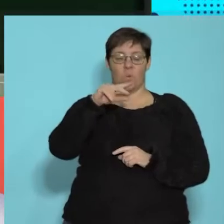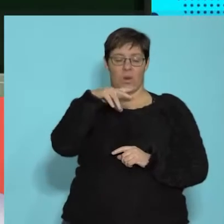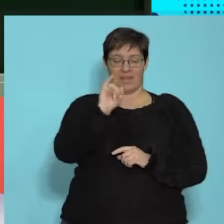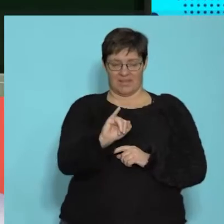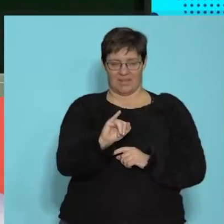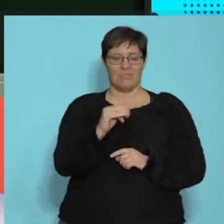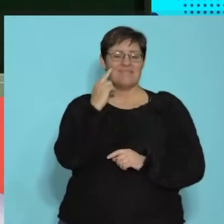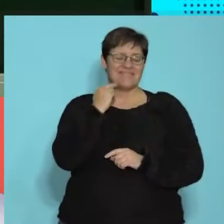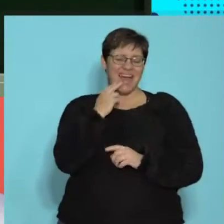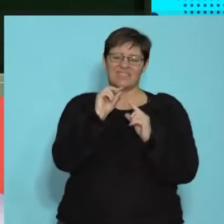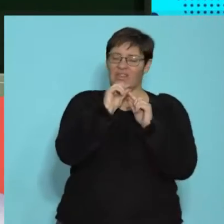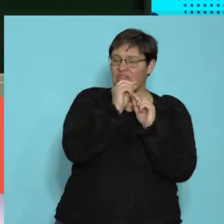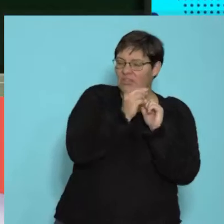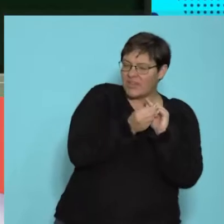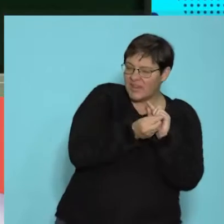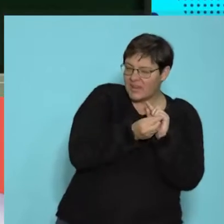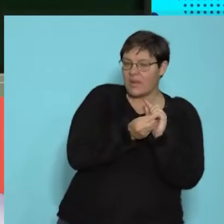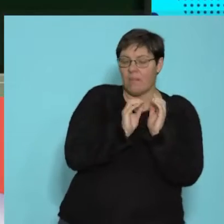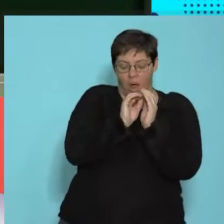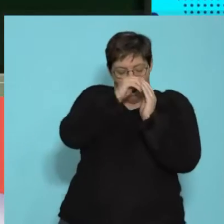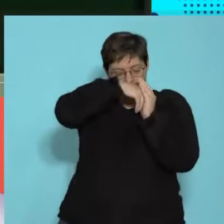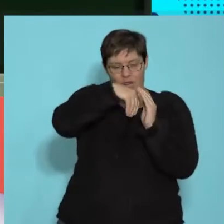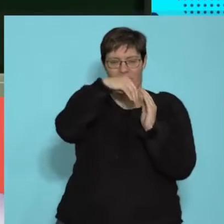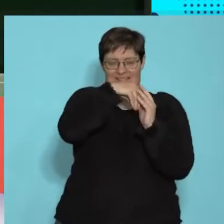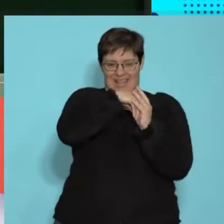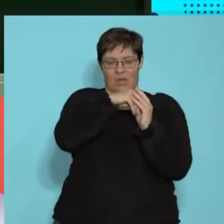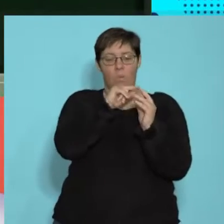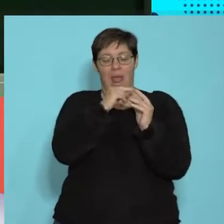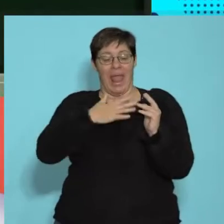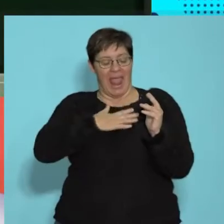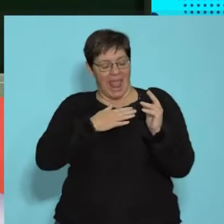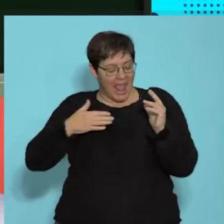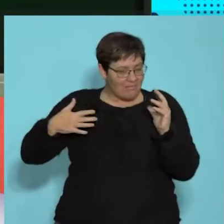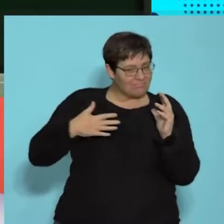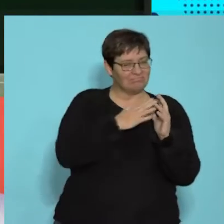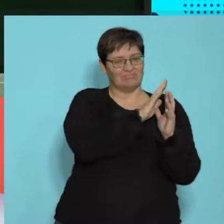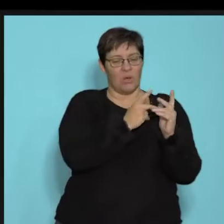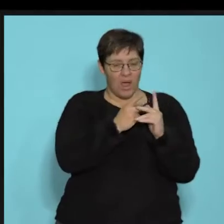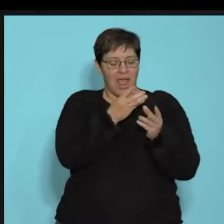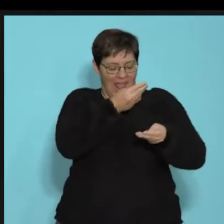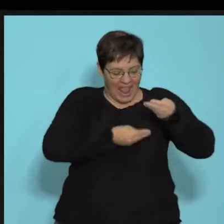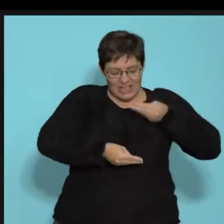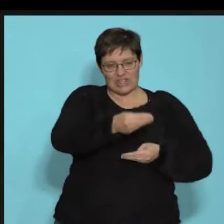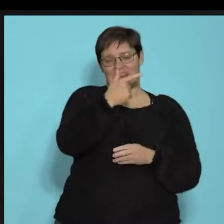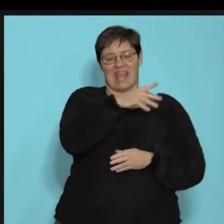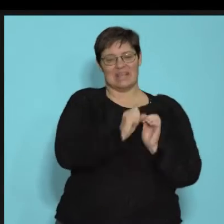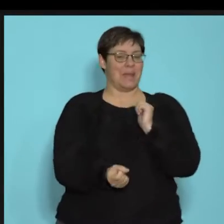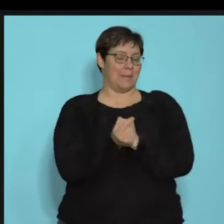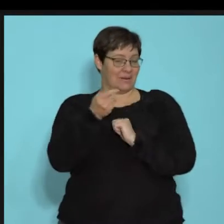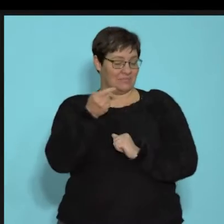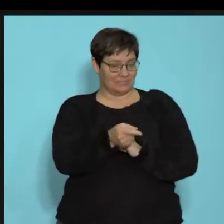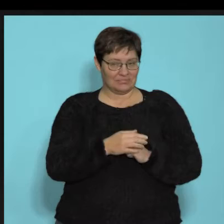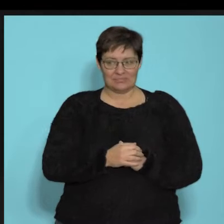They must be nice and thin, but they are hollow. And this is where gaseous exchange, etc., is going to